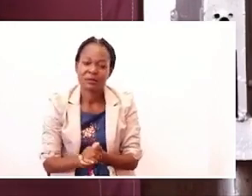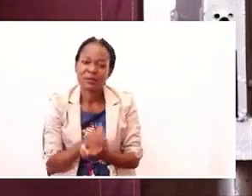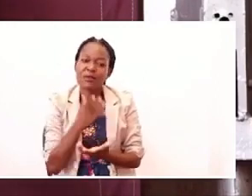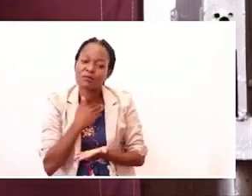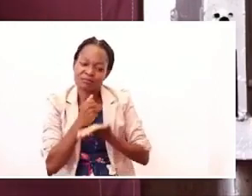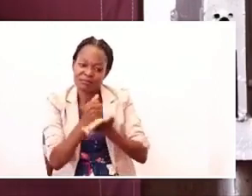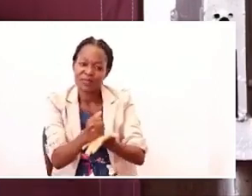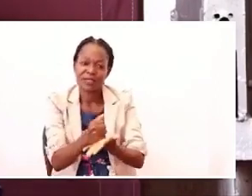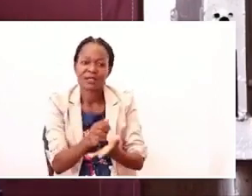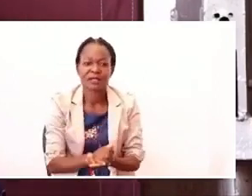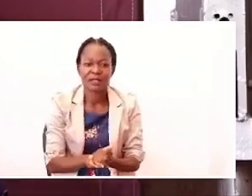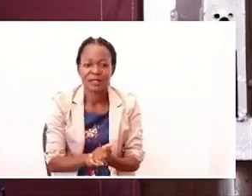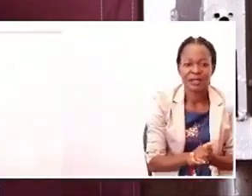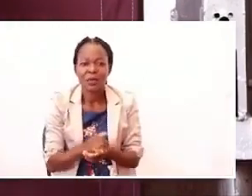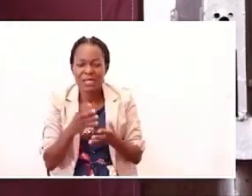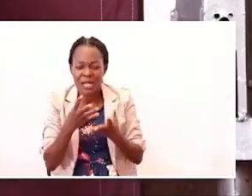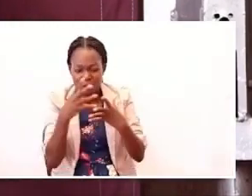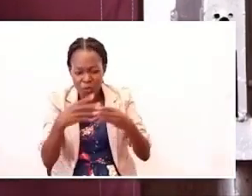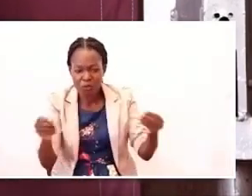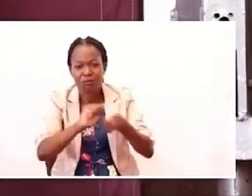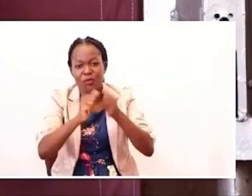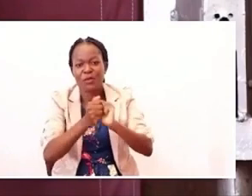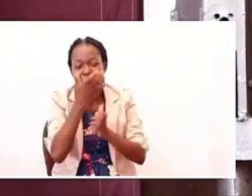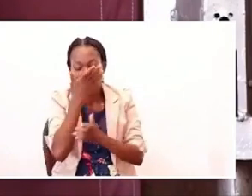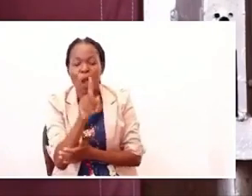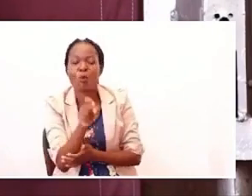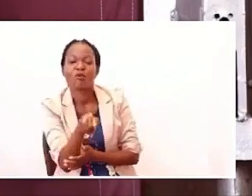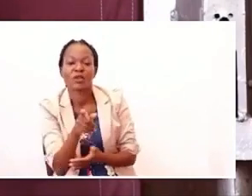to counter the effect of COVID.